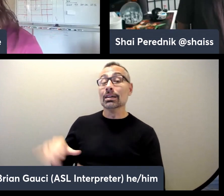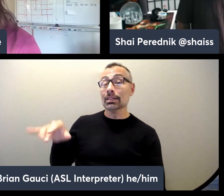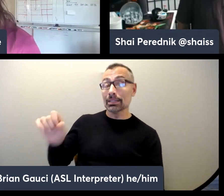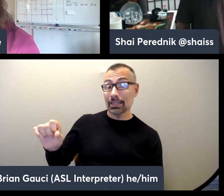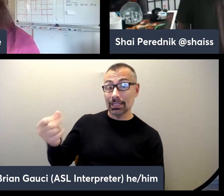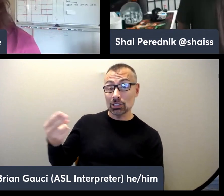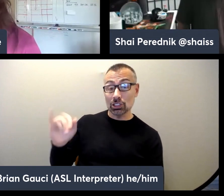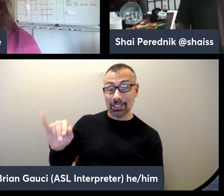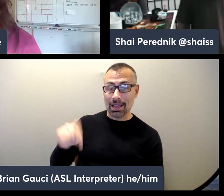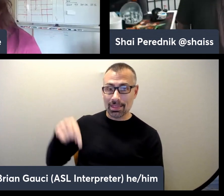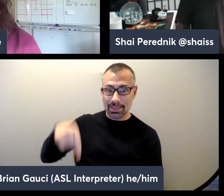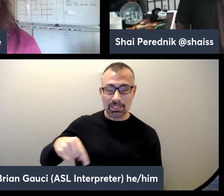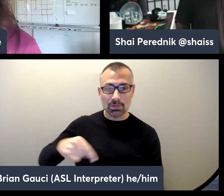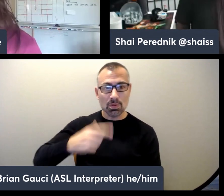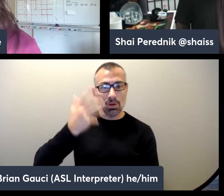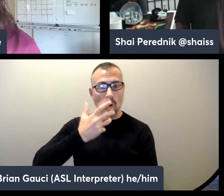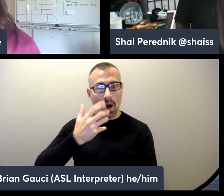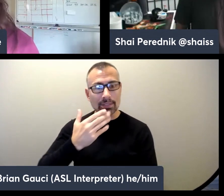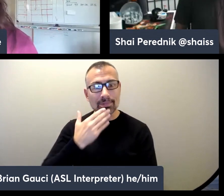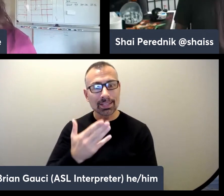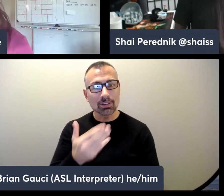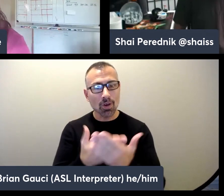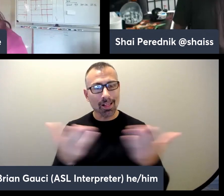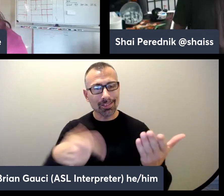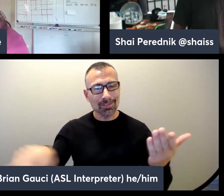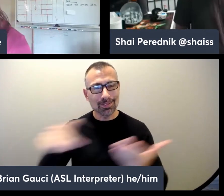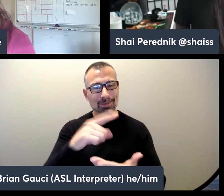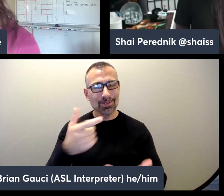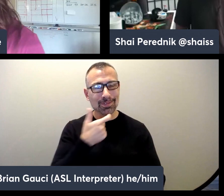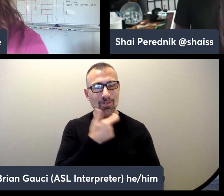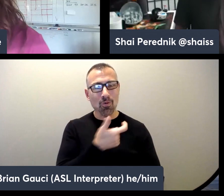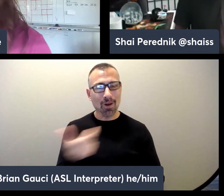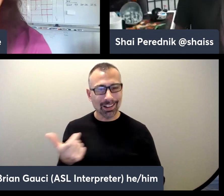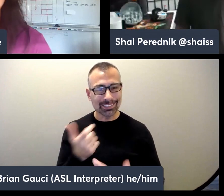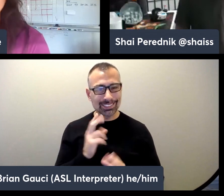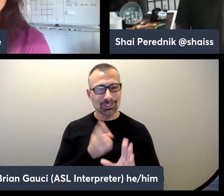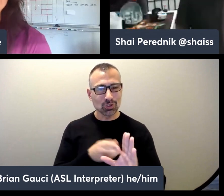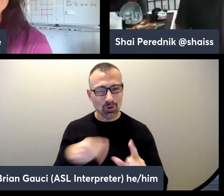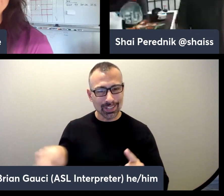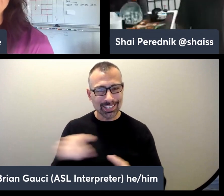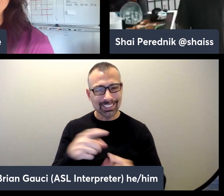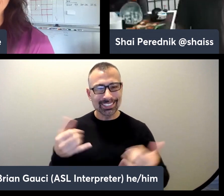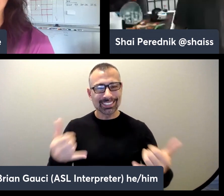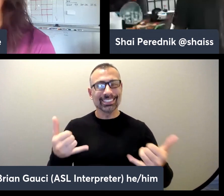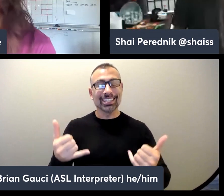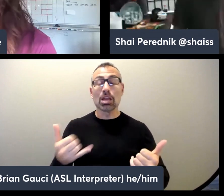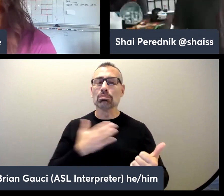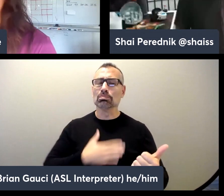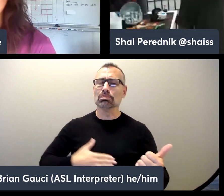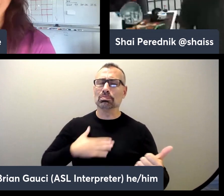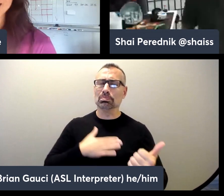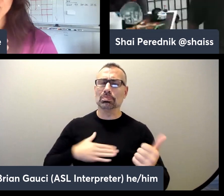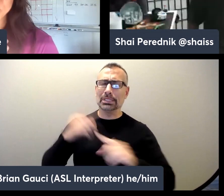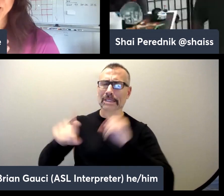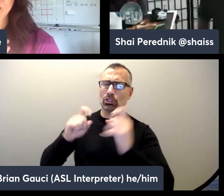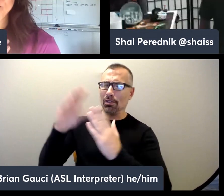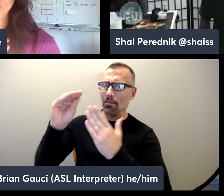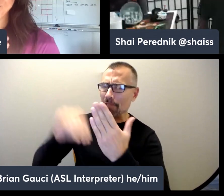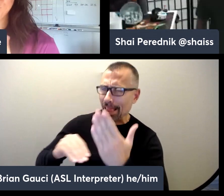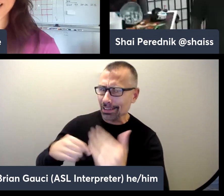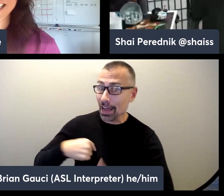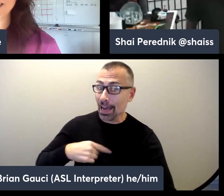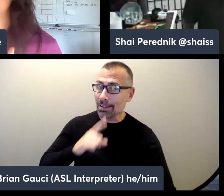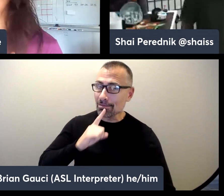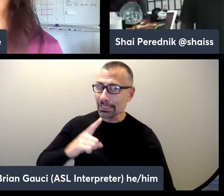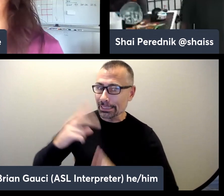Thank you for everyone else who has been here today on AWS On Air. Please fill out the survey. I read them. I deeply care